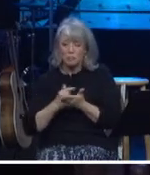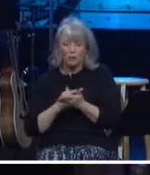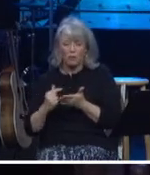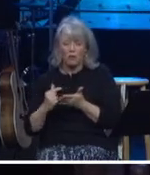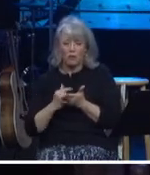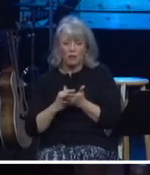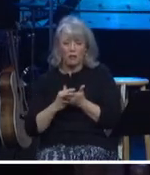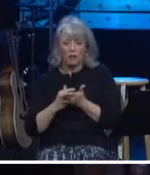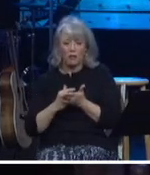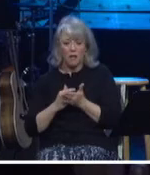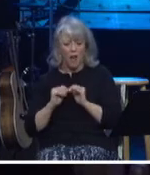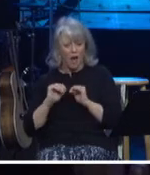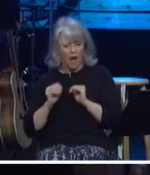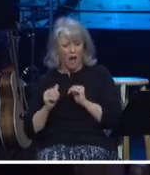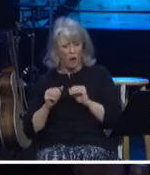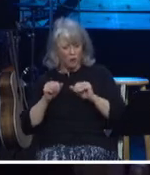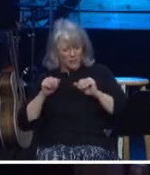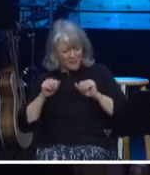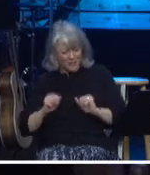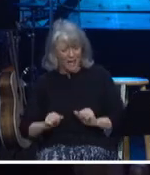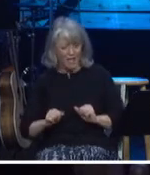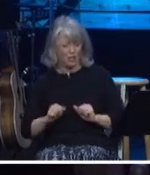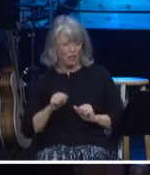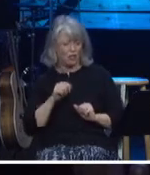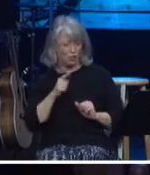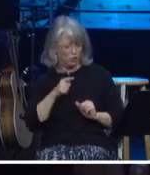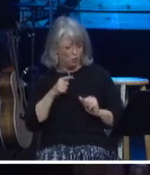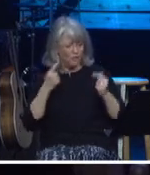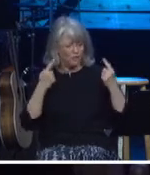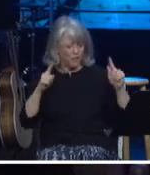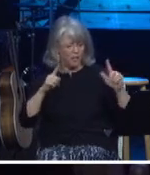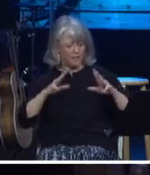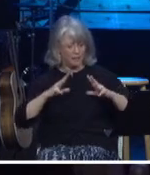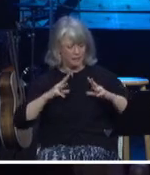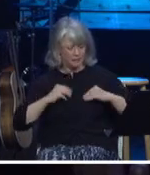How can you come to me? How can you believe my glory